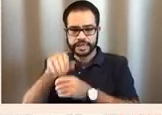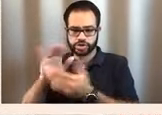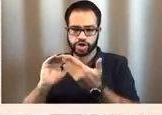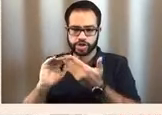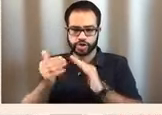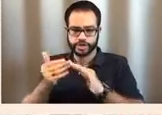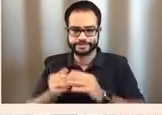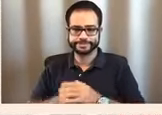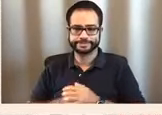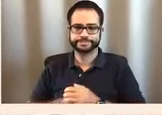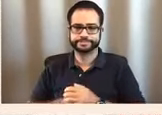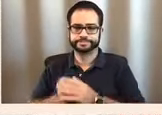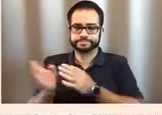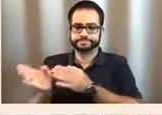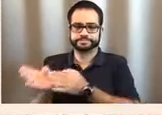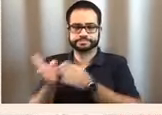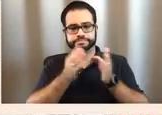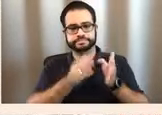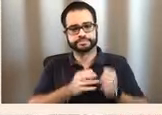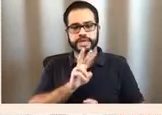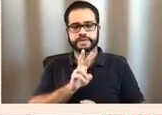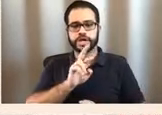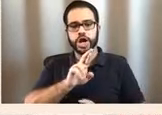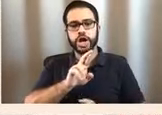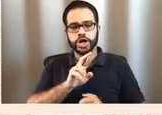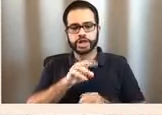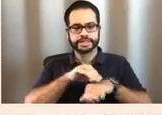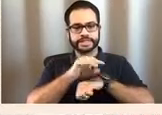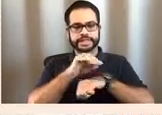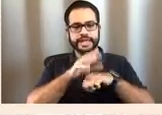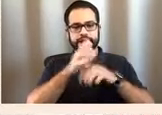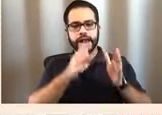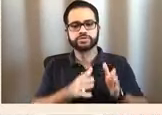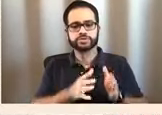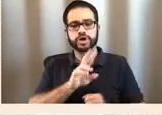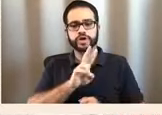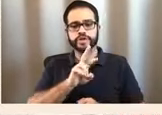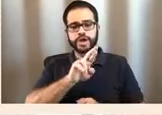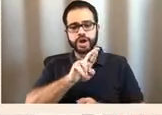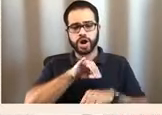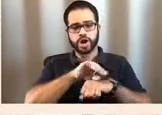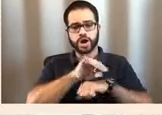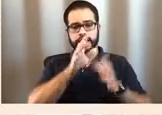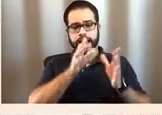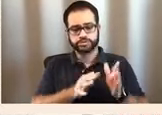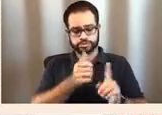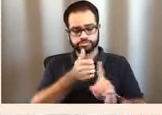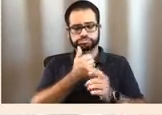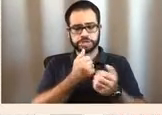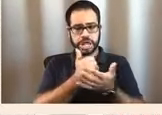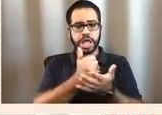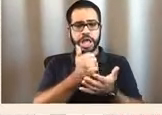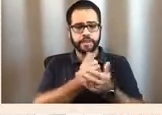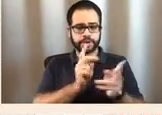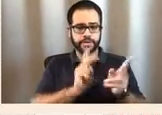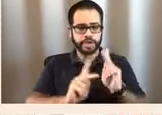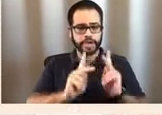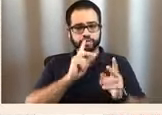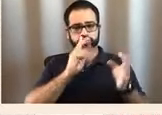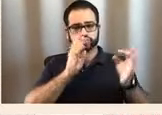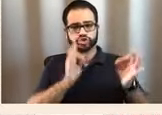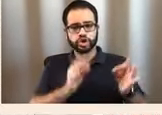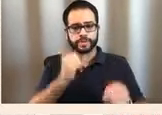Next is VR counselors. VR counselors assist individuals in determining if they are eligible for VR